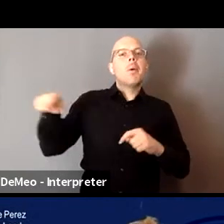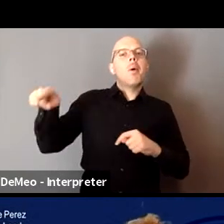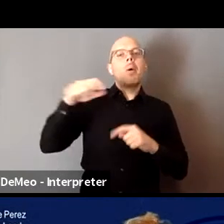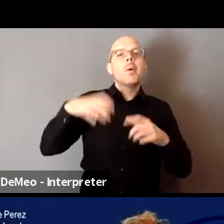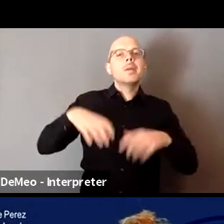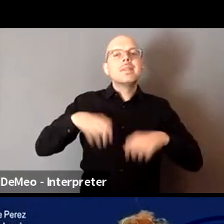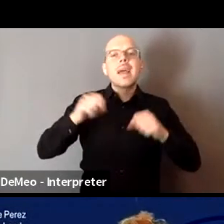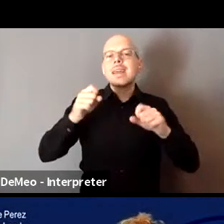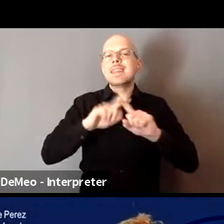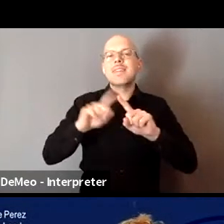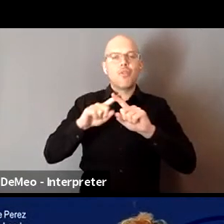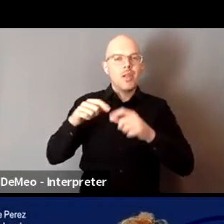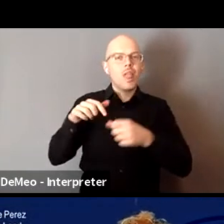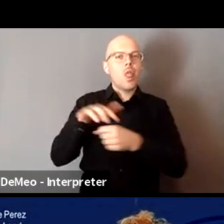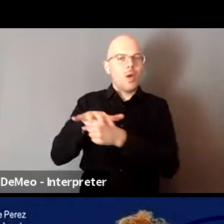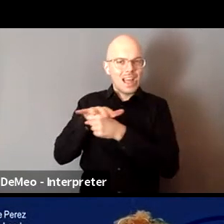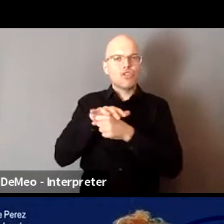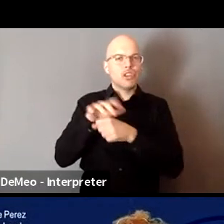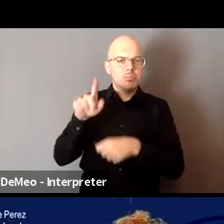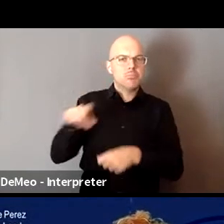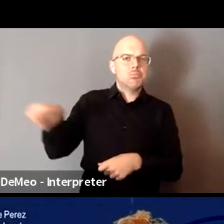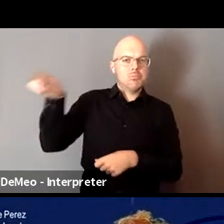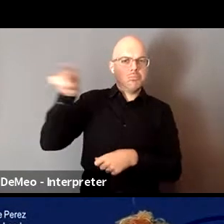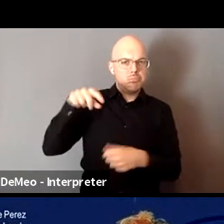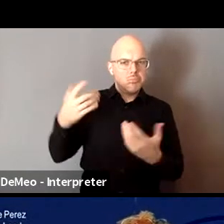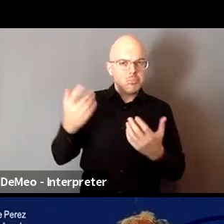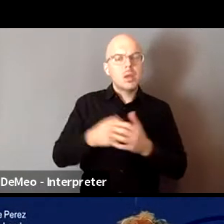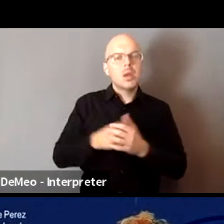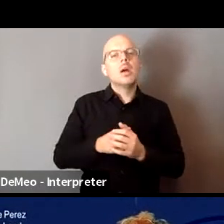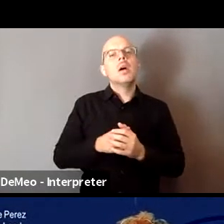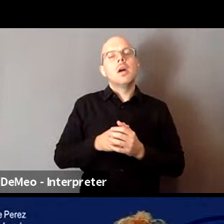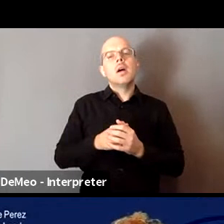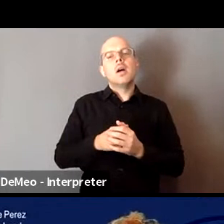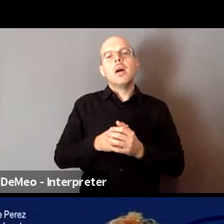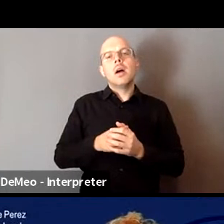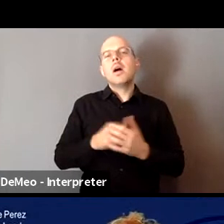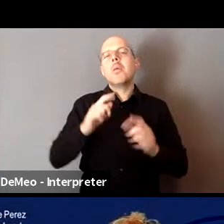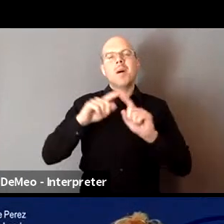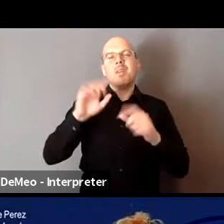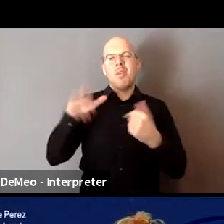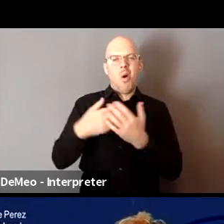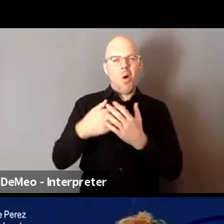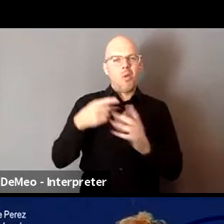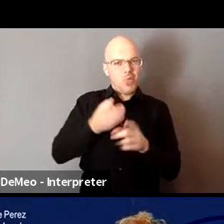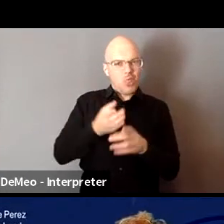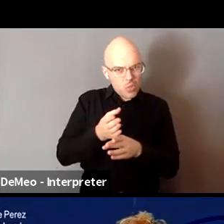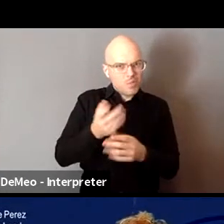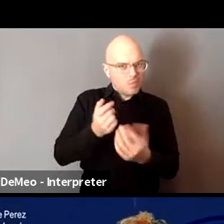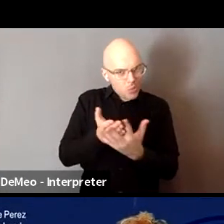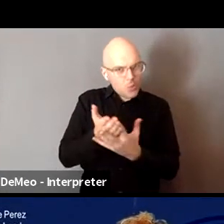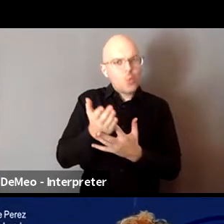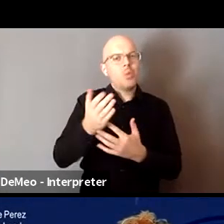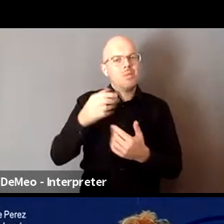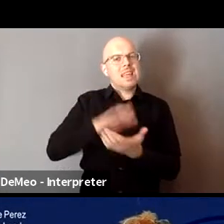different locations, but it will be coming from or through the delivered through the academy.